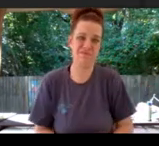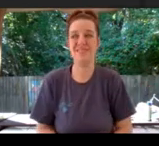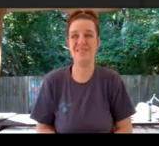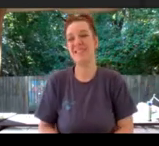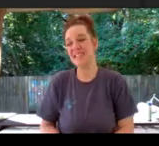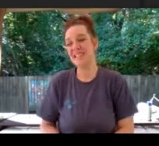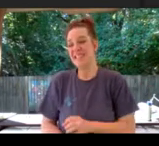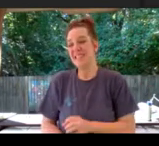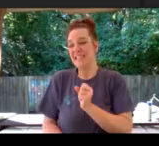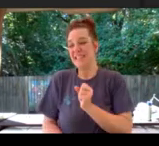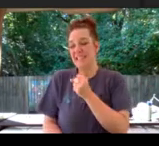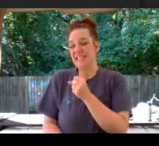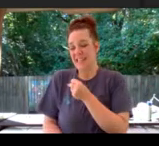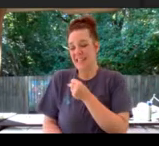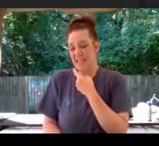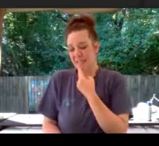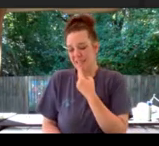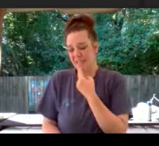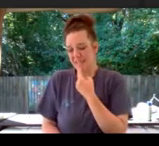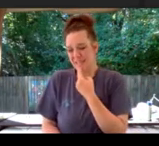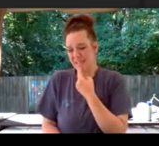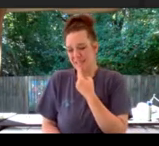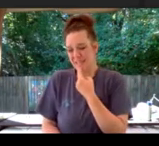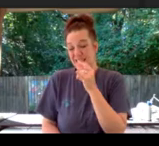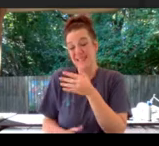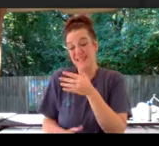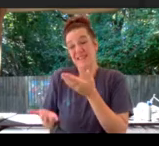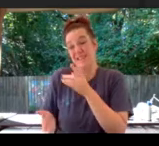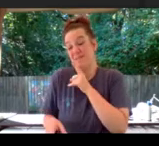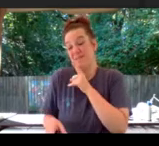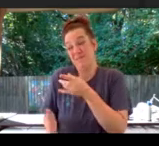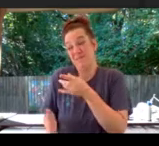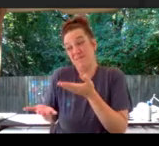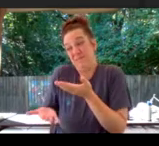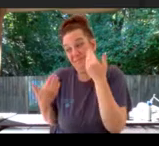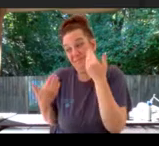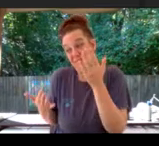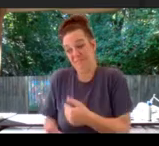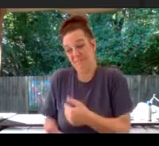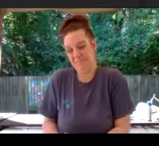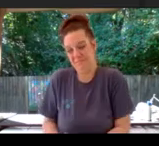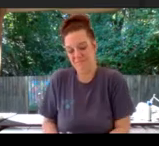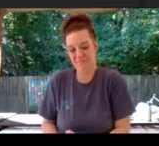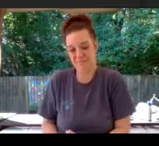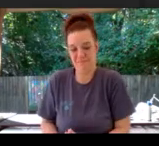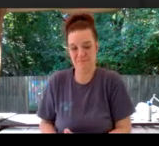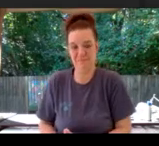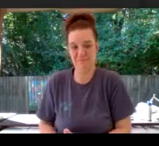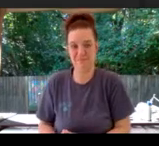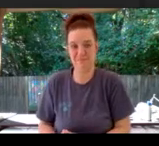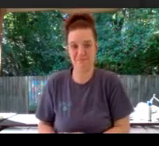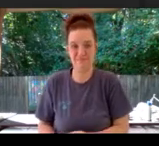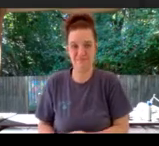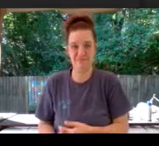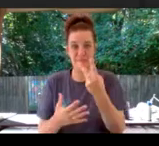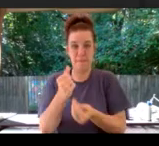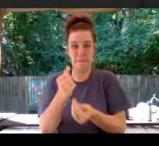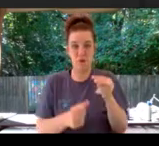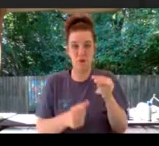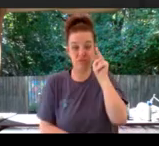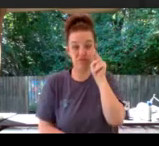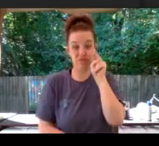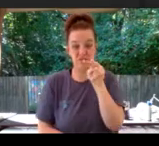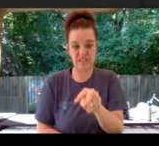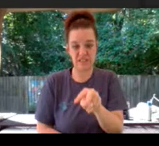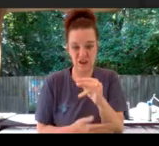Yeah, said Niles. That might be true. They stared at the diagrams for a